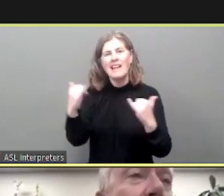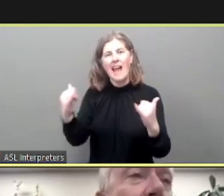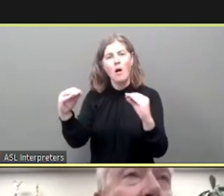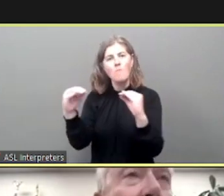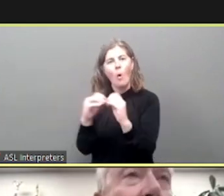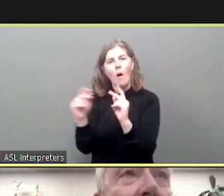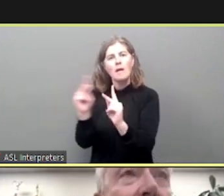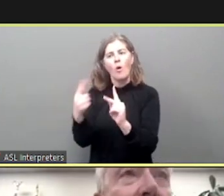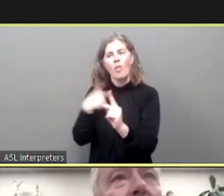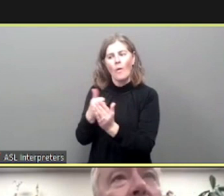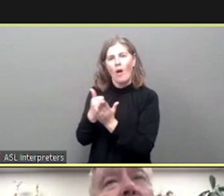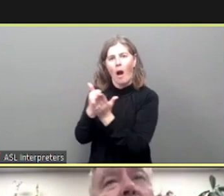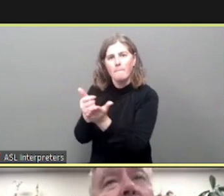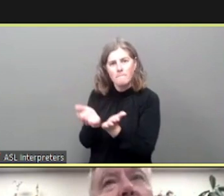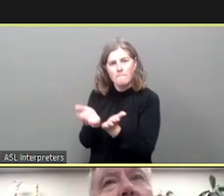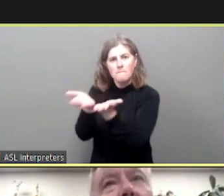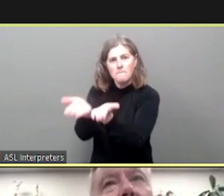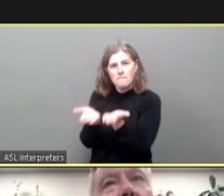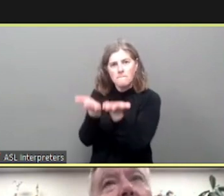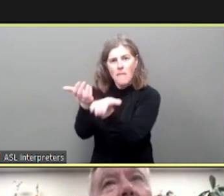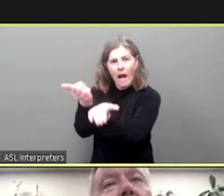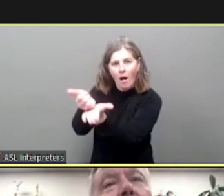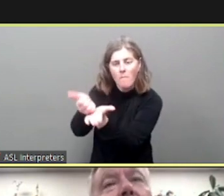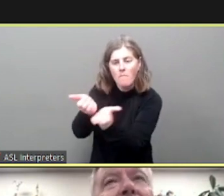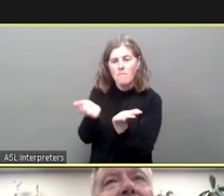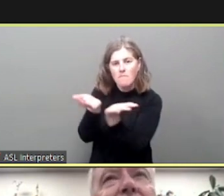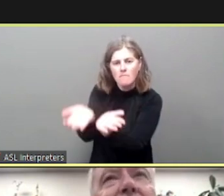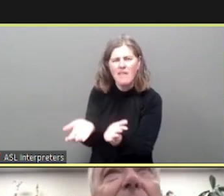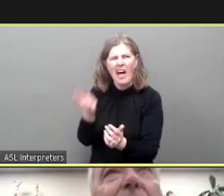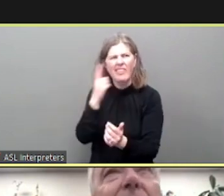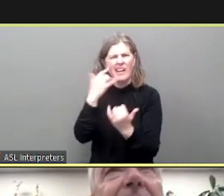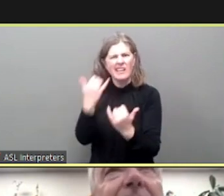we're helping in New Mexico by, I think it's